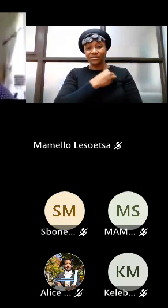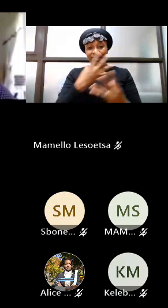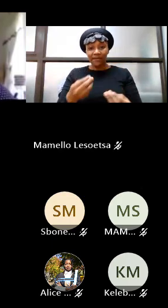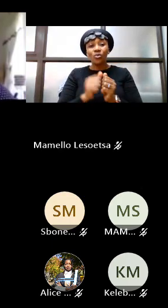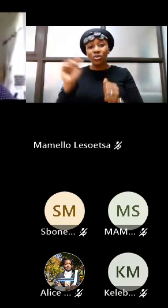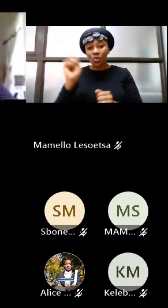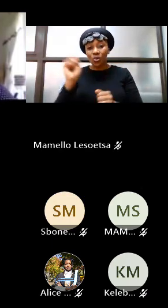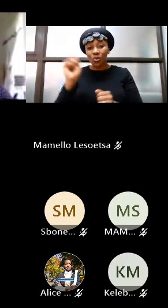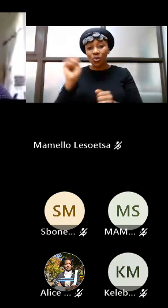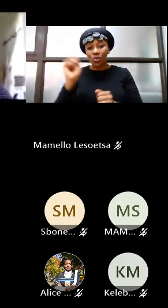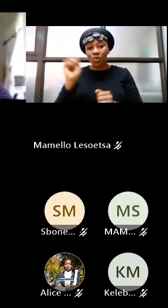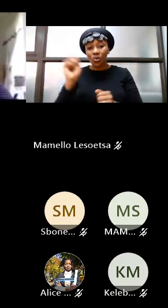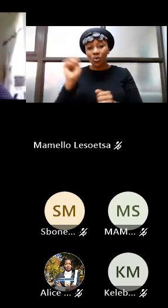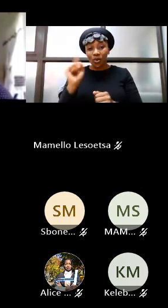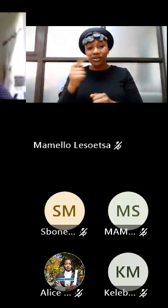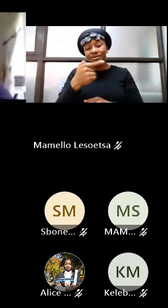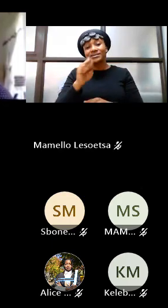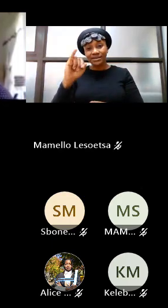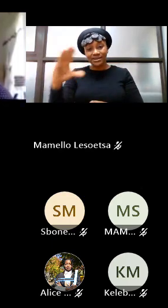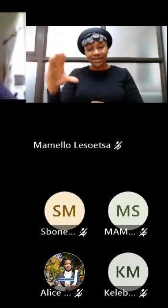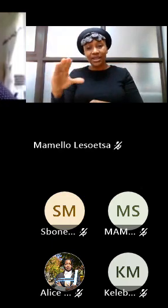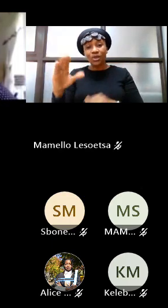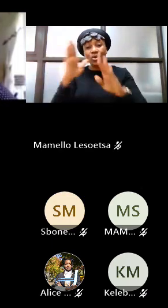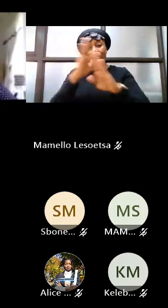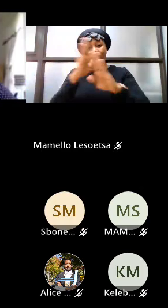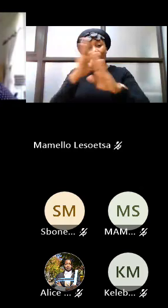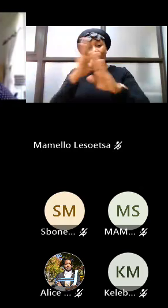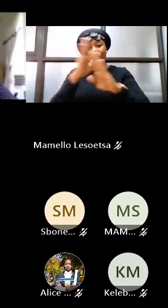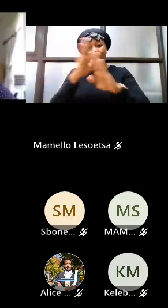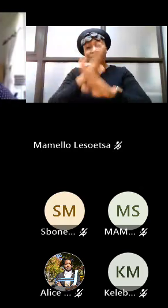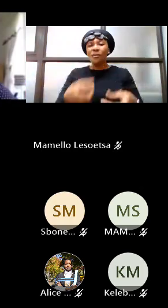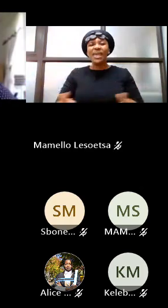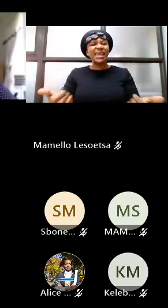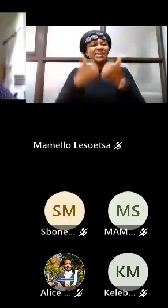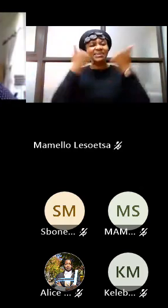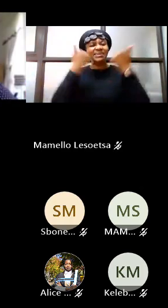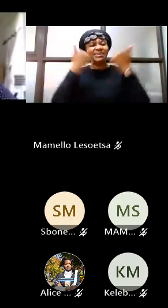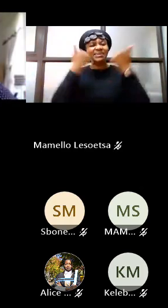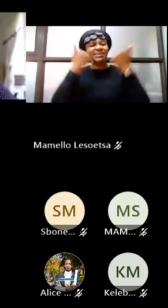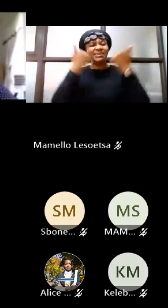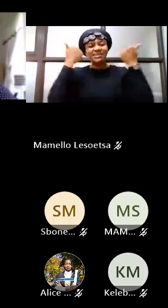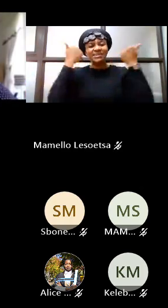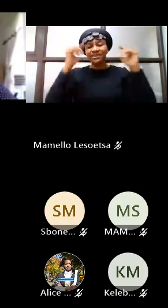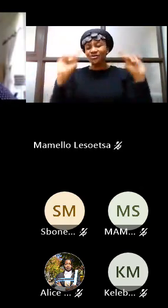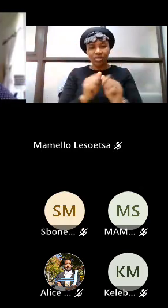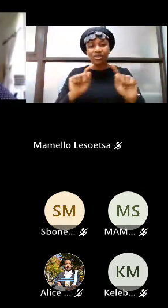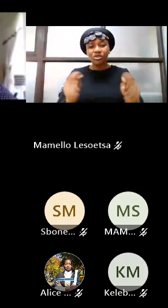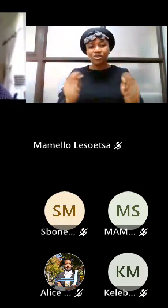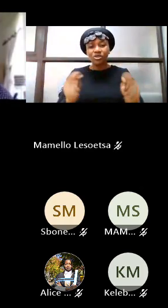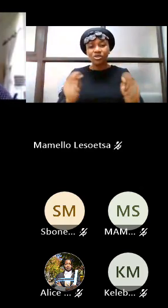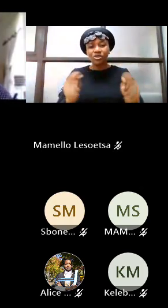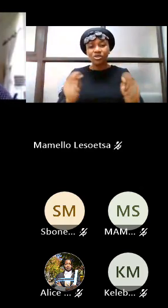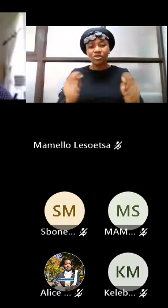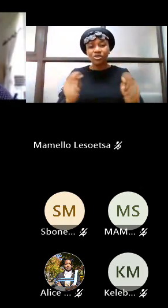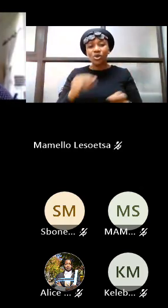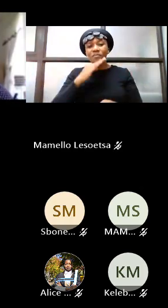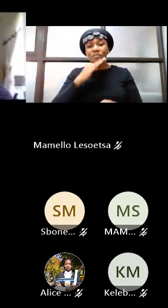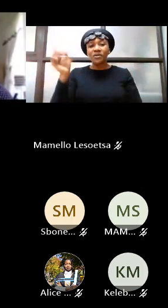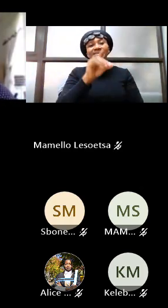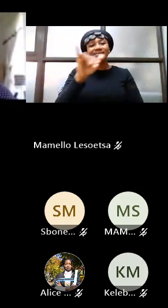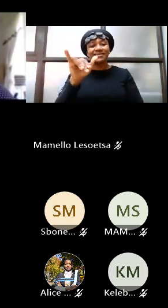I've had it all my life. It wasn't from a injury or anything. So my condition is a very long word that you see on the screen, but